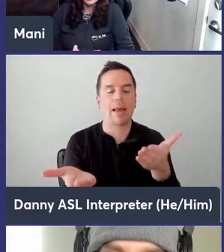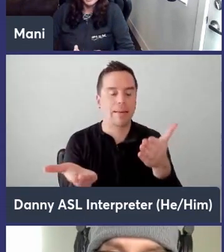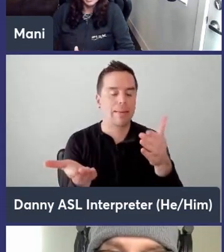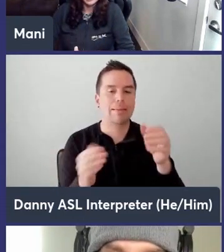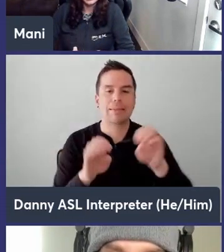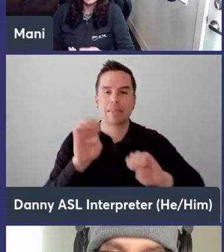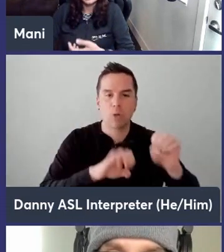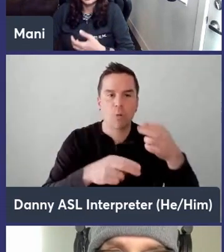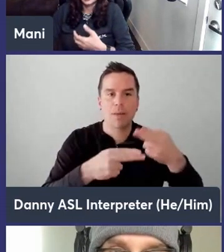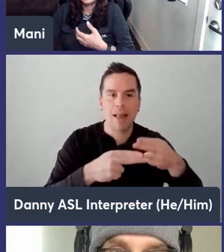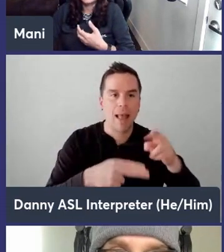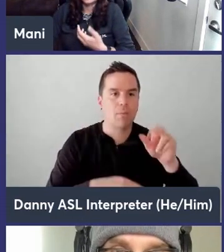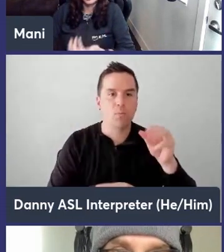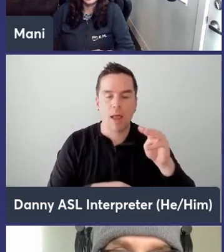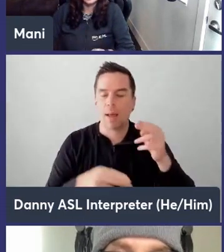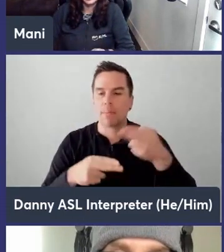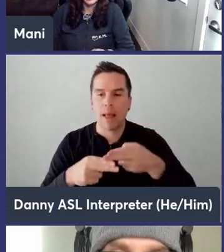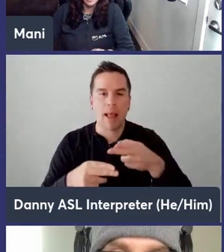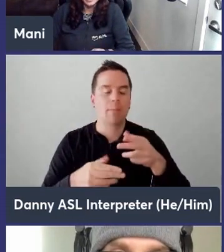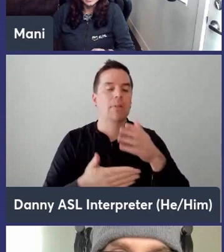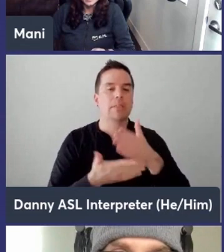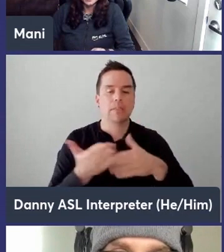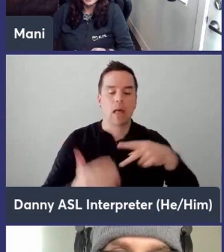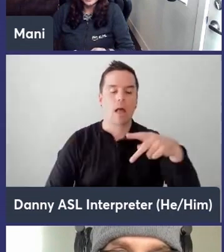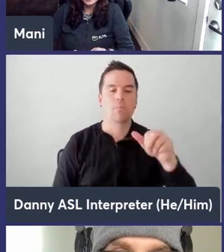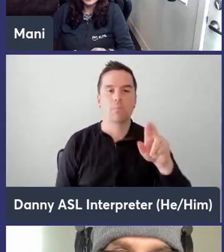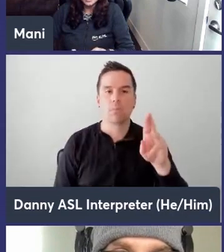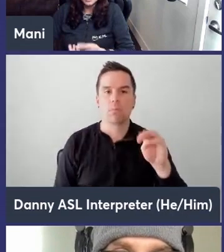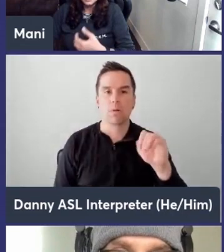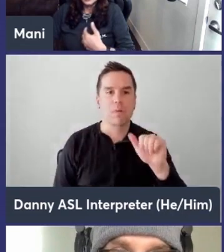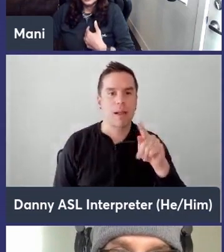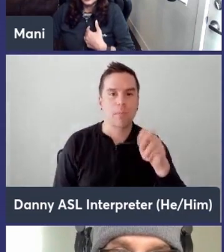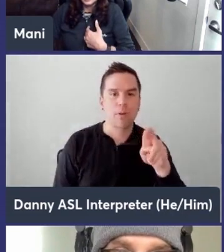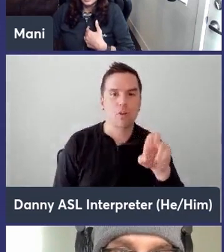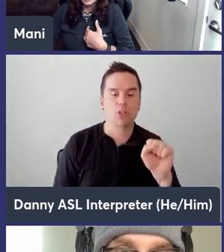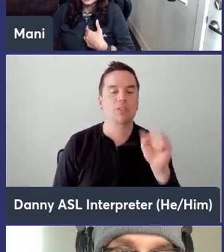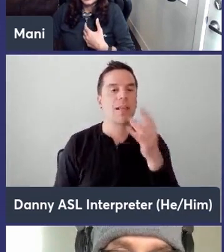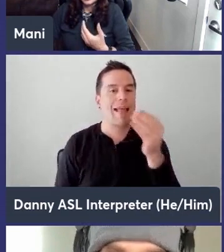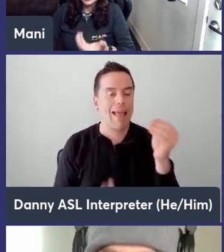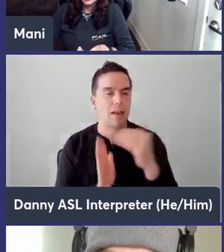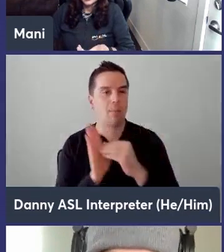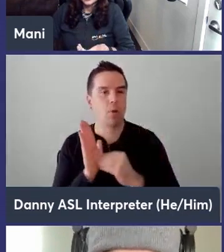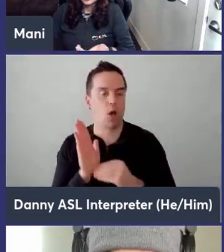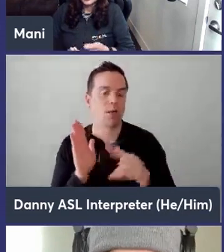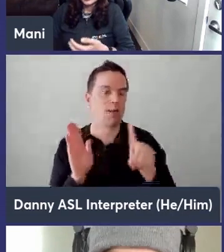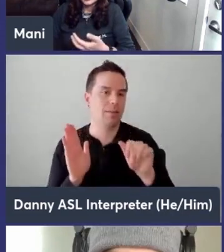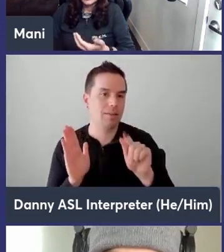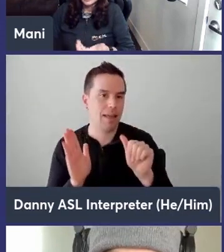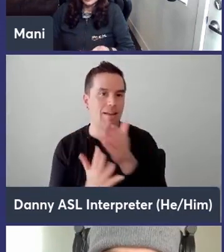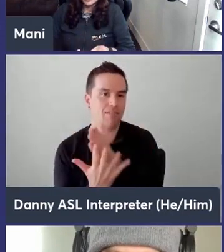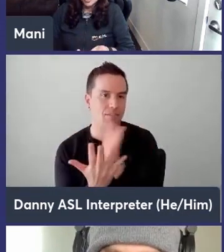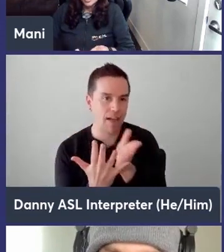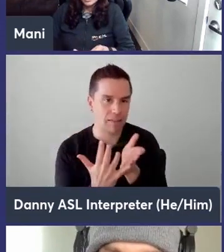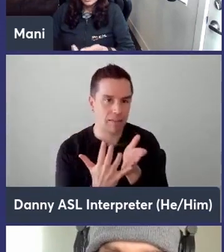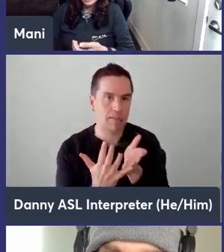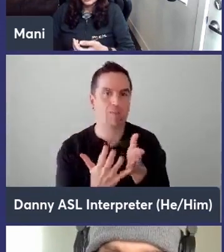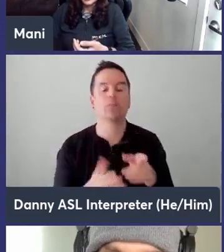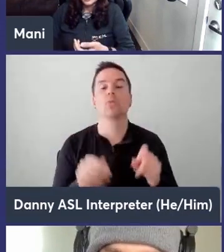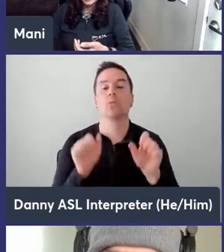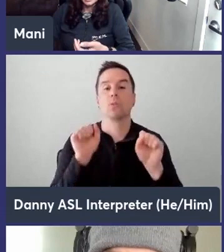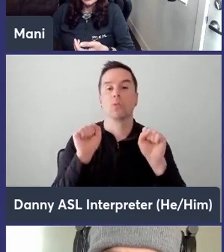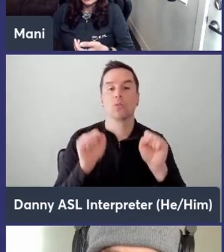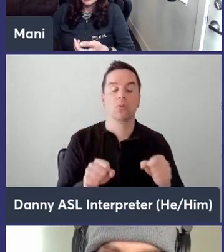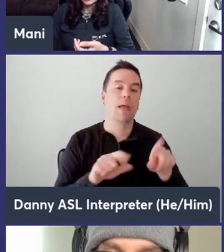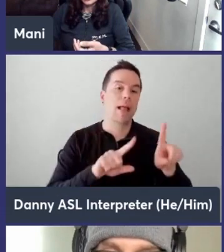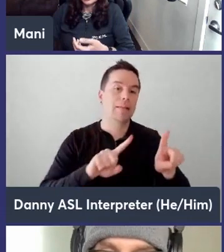logging some parameters and logging the data files. And once you can just define your model, and you